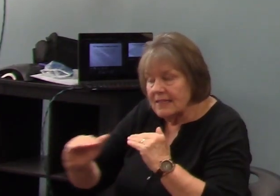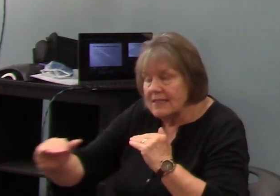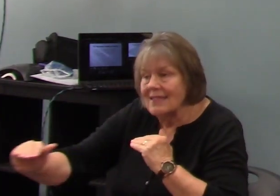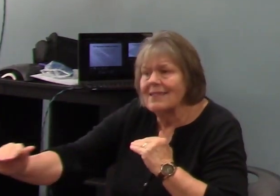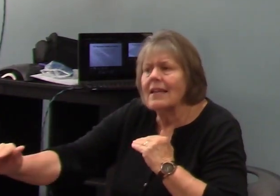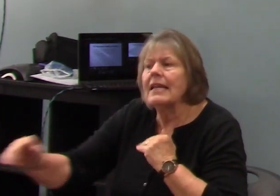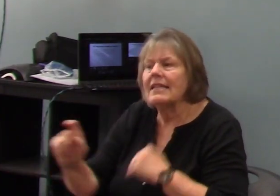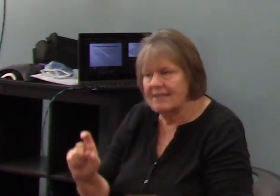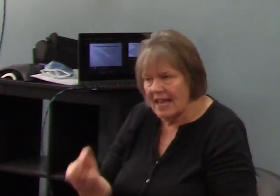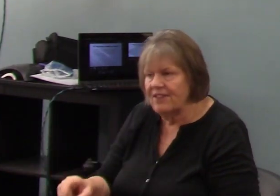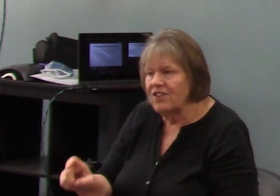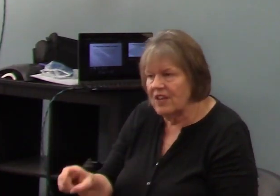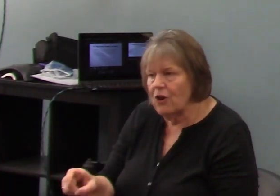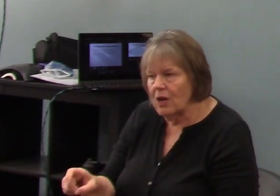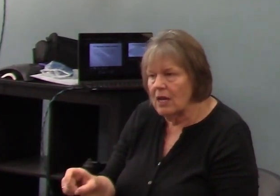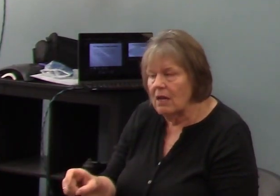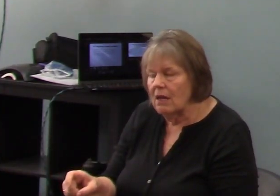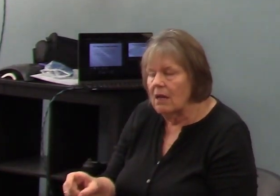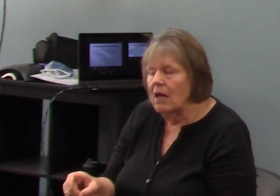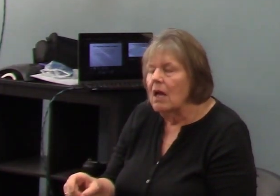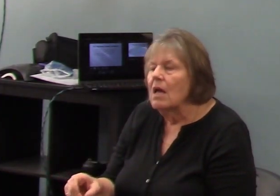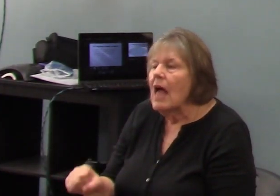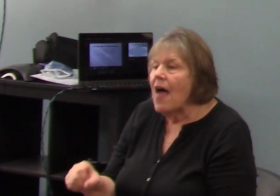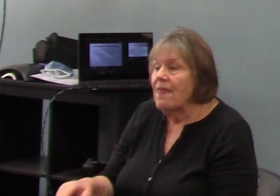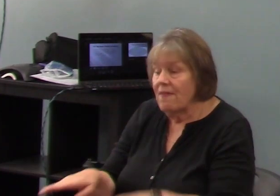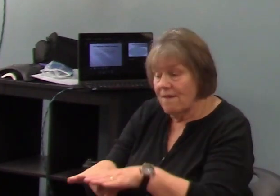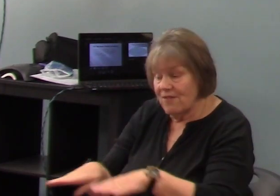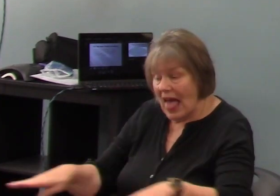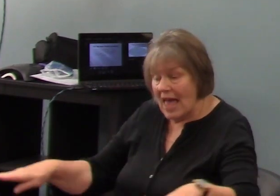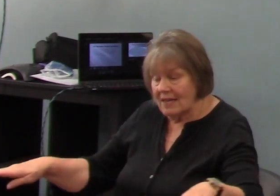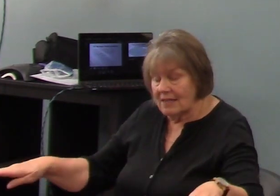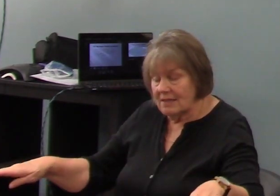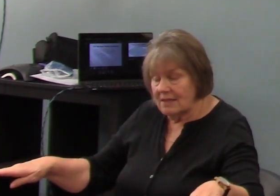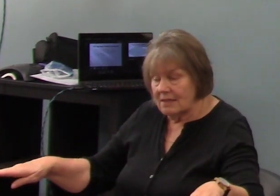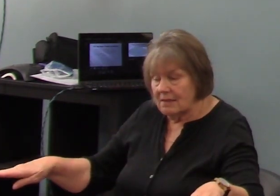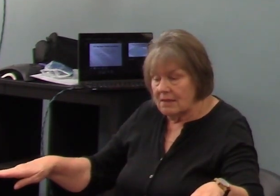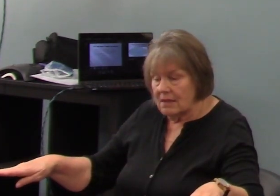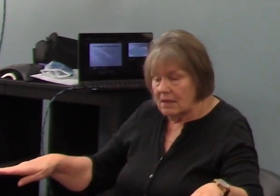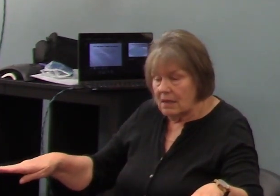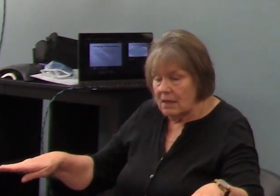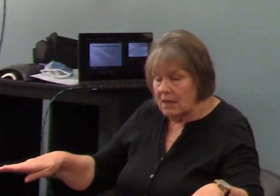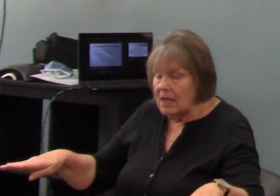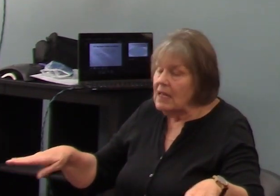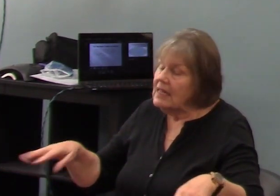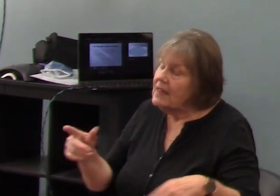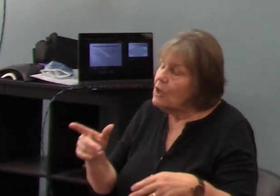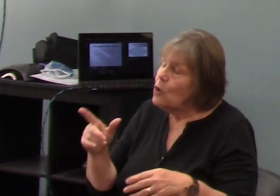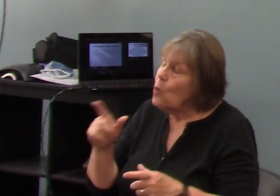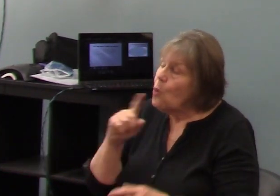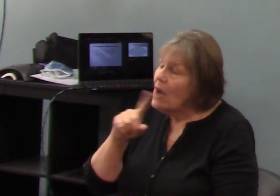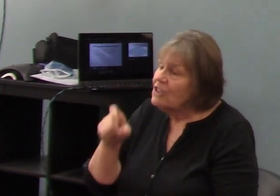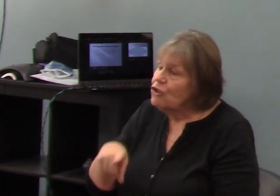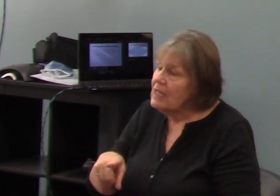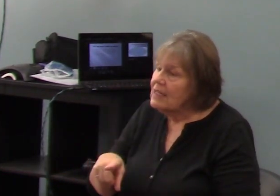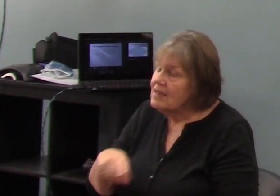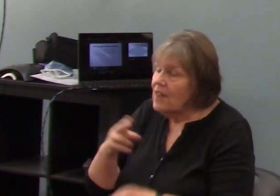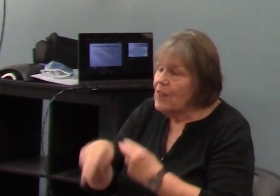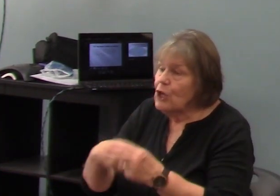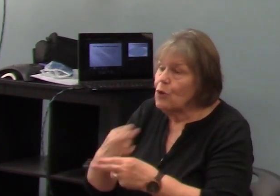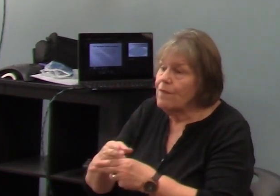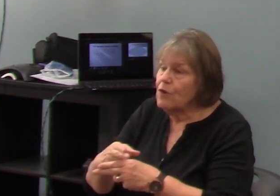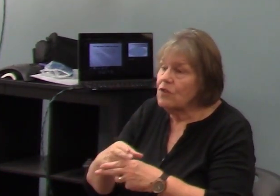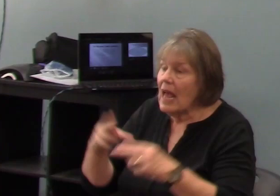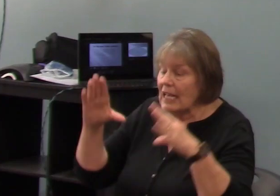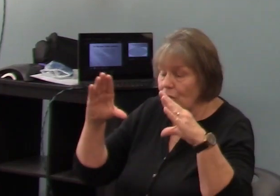this, it relates to whether the universe would have contracted in on itself or not. And it also, life